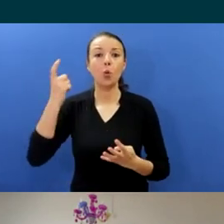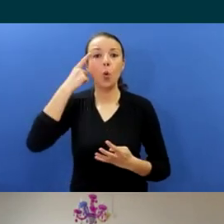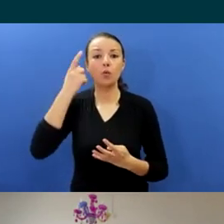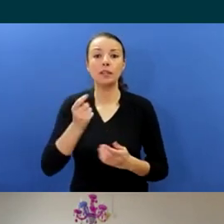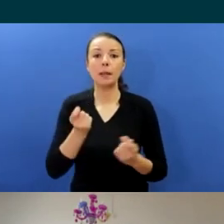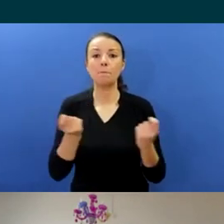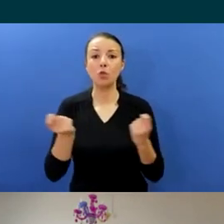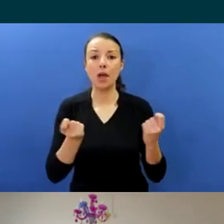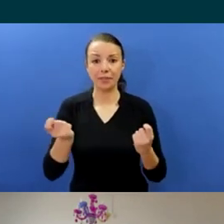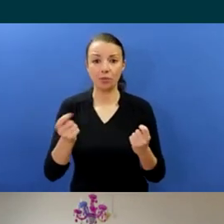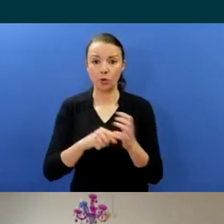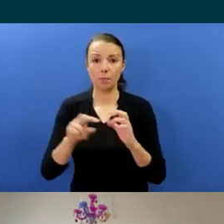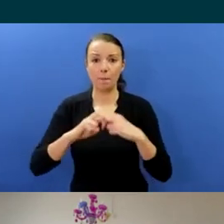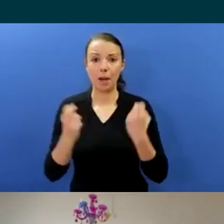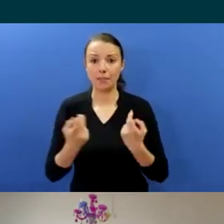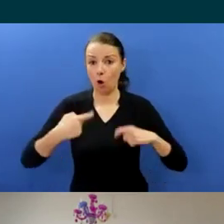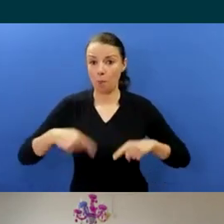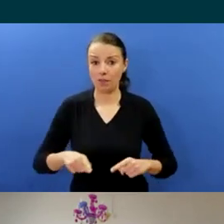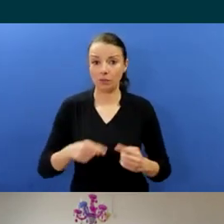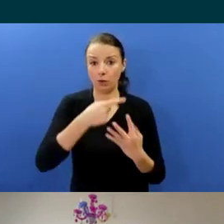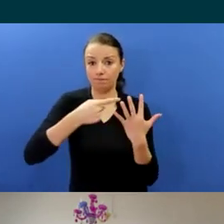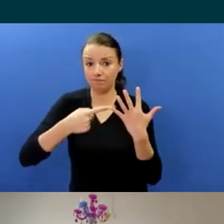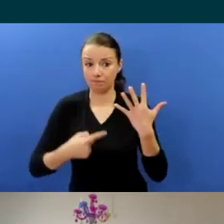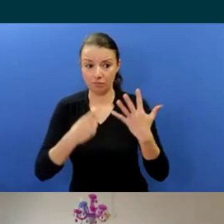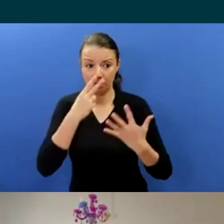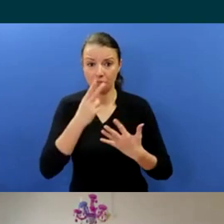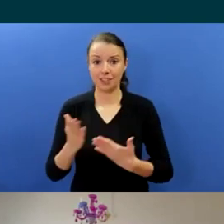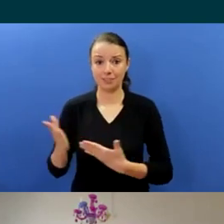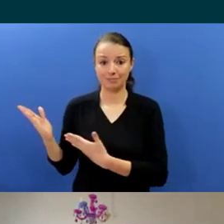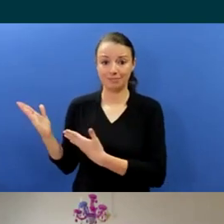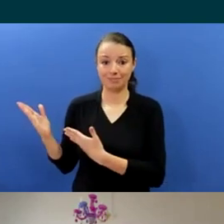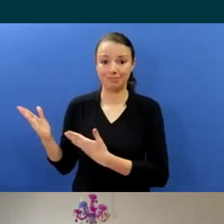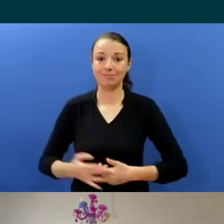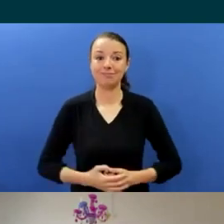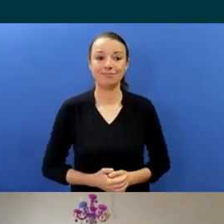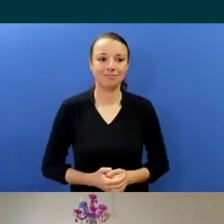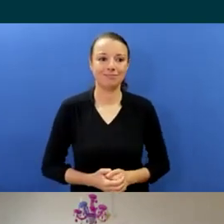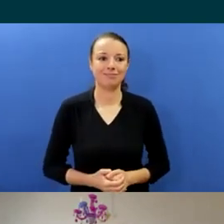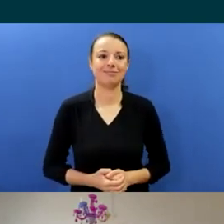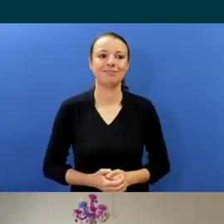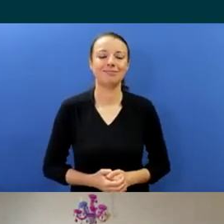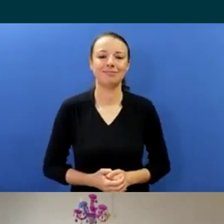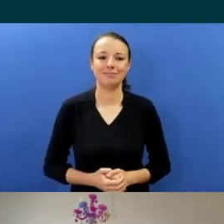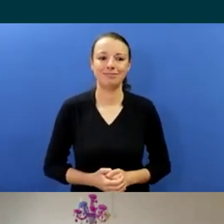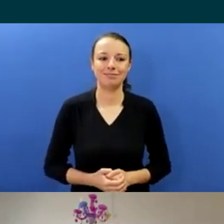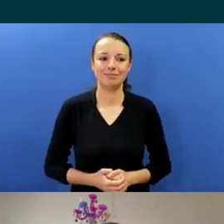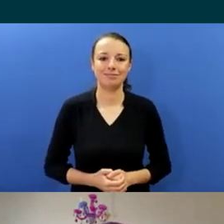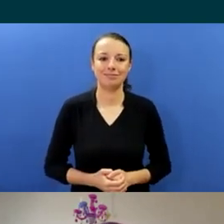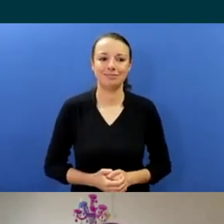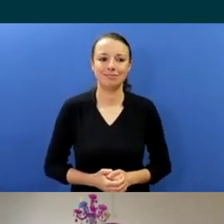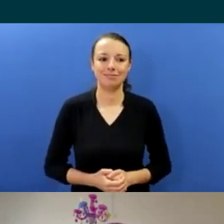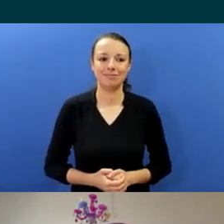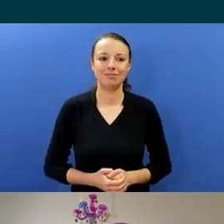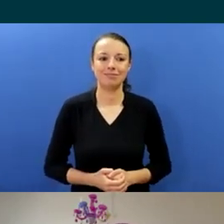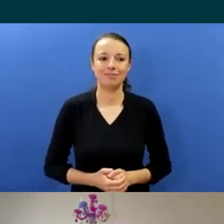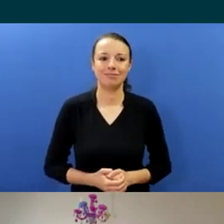that citizen assembly and deliberative democracy as such is not there to